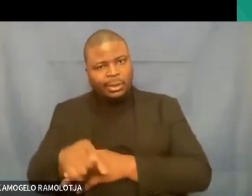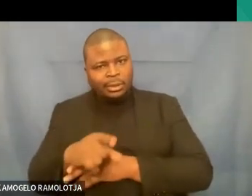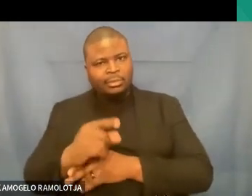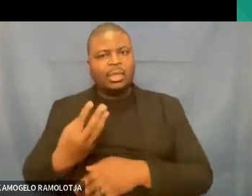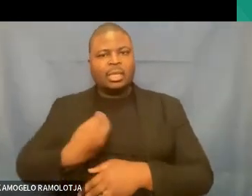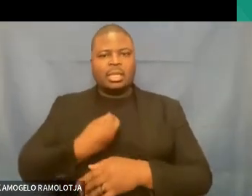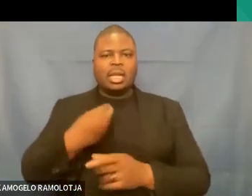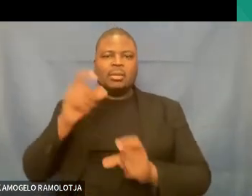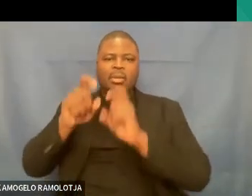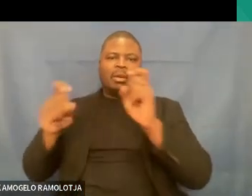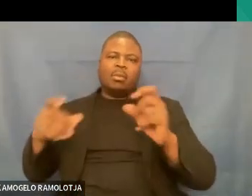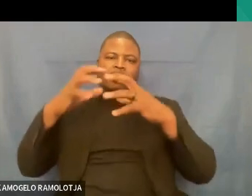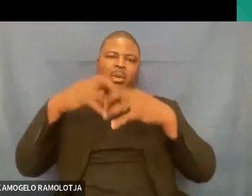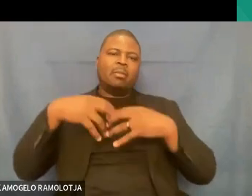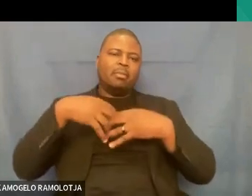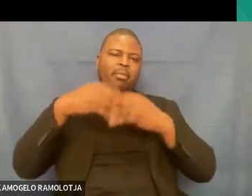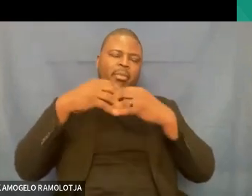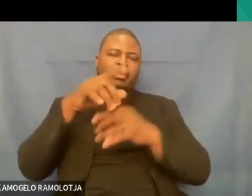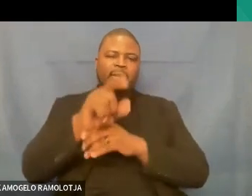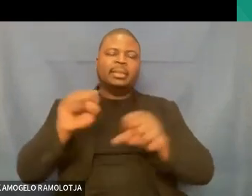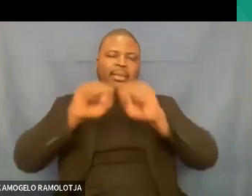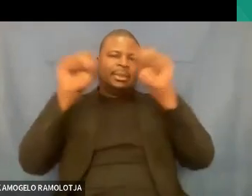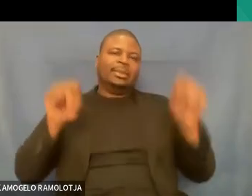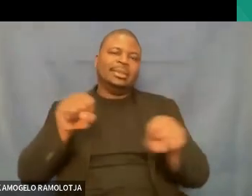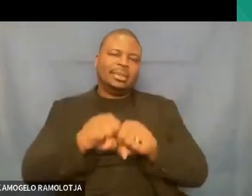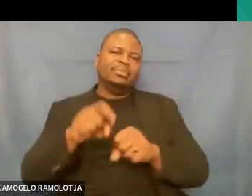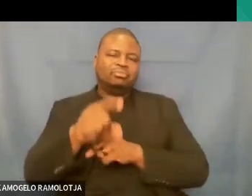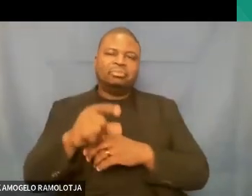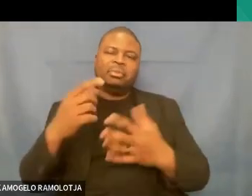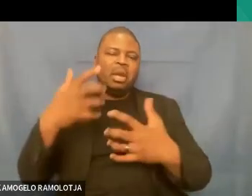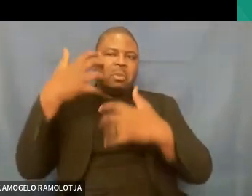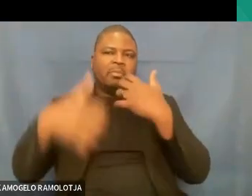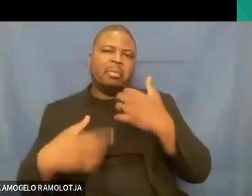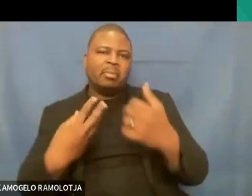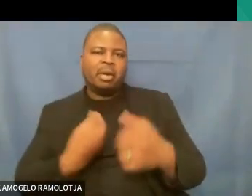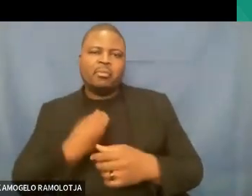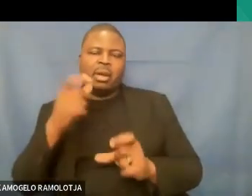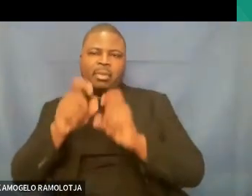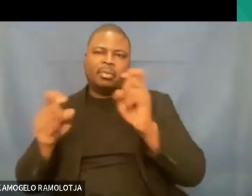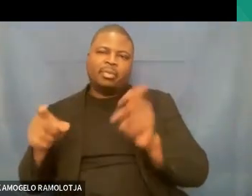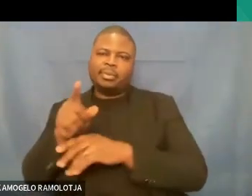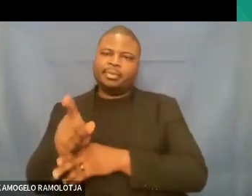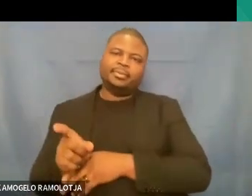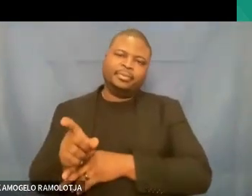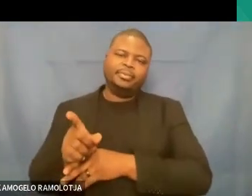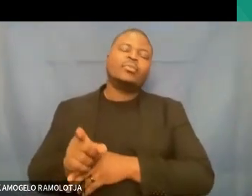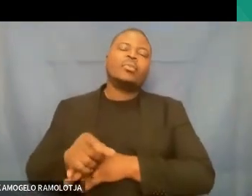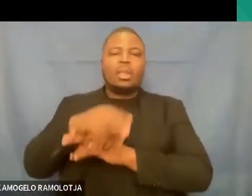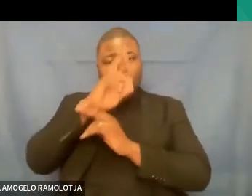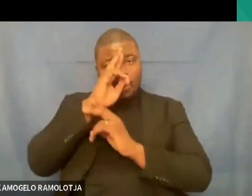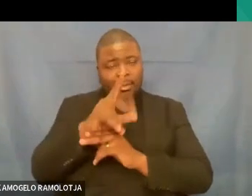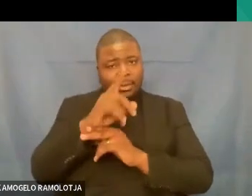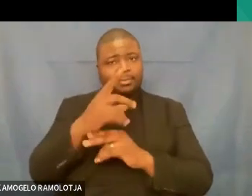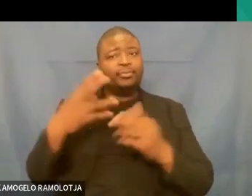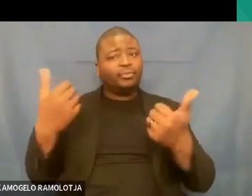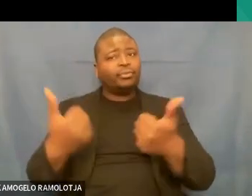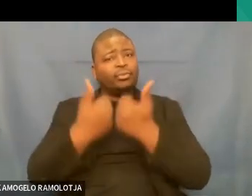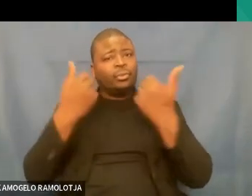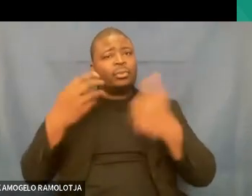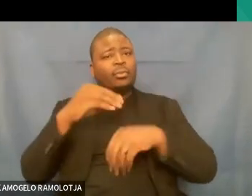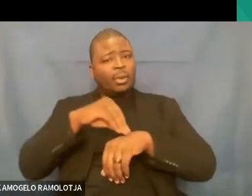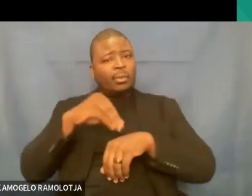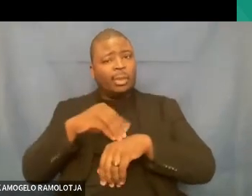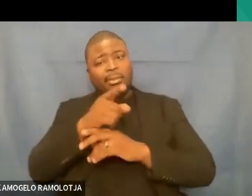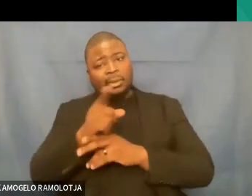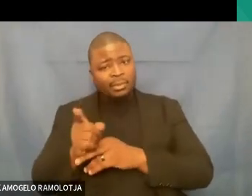not built to support them. I think the speakers before me spoke quite broadly about this challenge that leads to